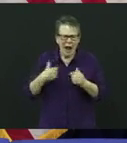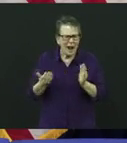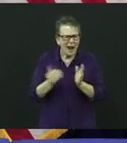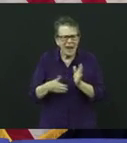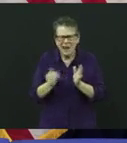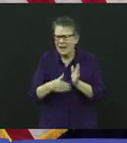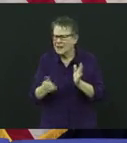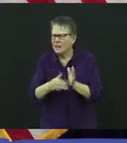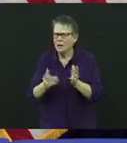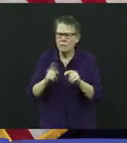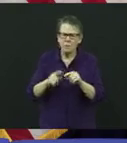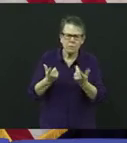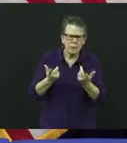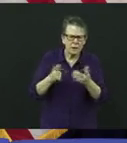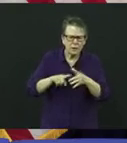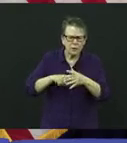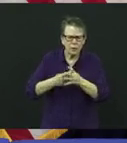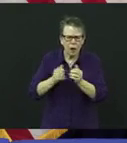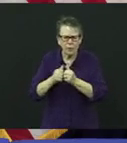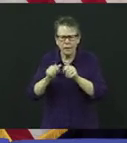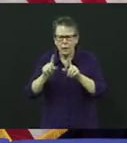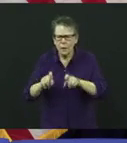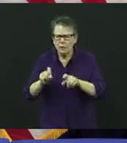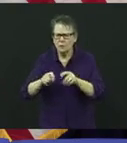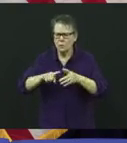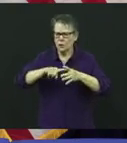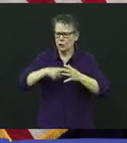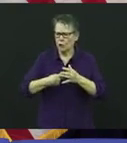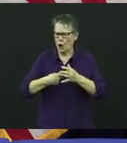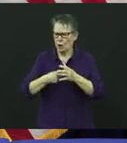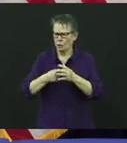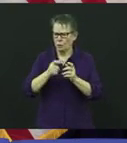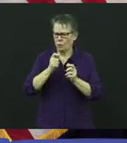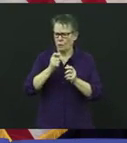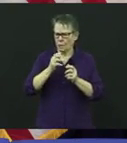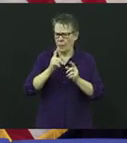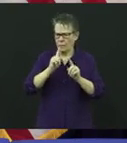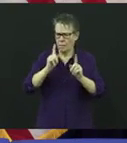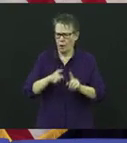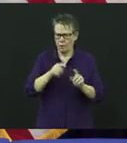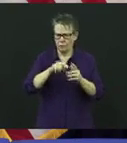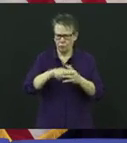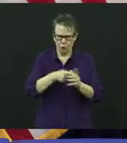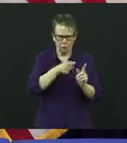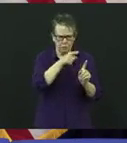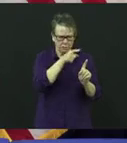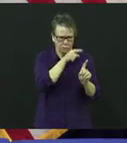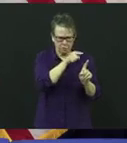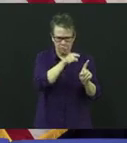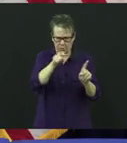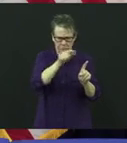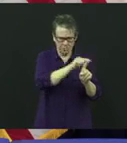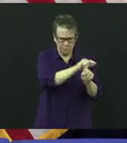Stage left to right, by the way, stage left to stage right, so we're going to come this way. My left, I apologize, as a former actor.